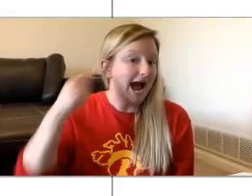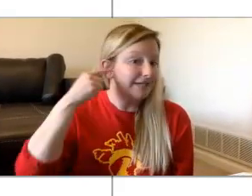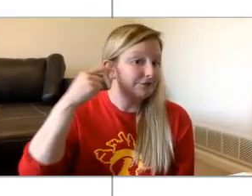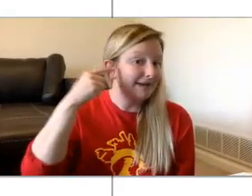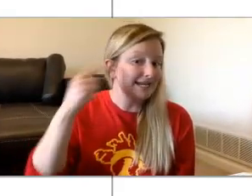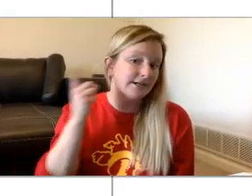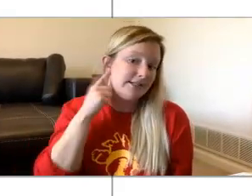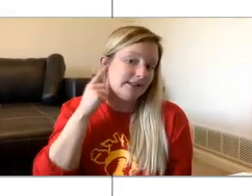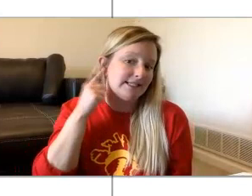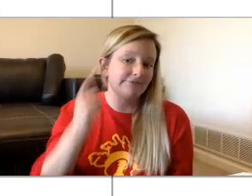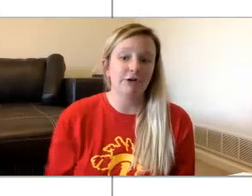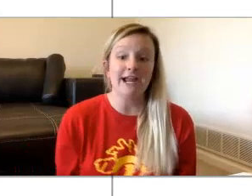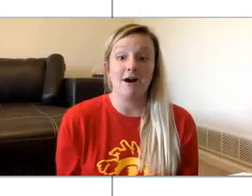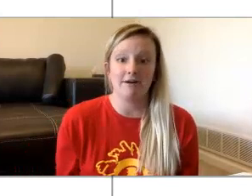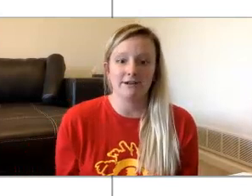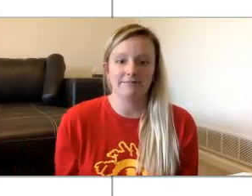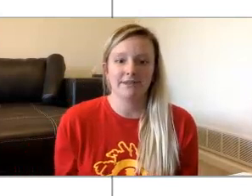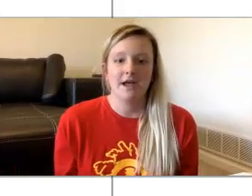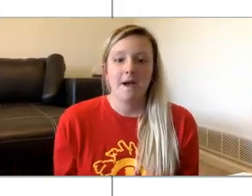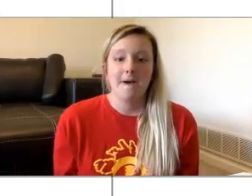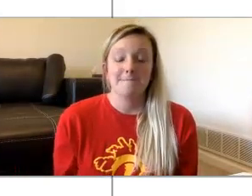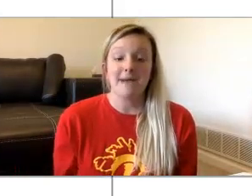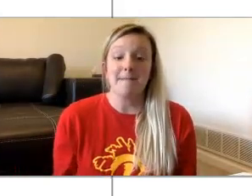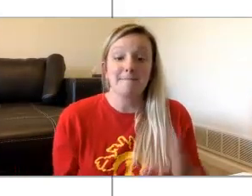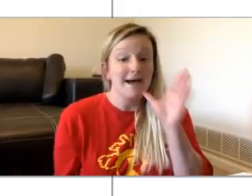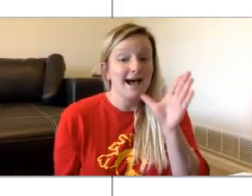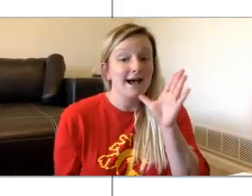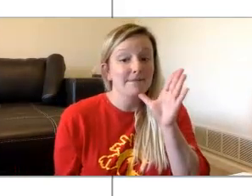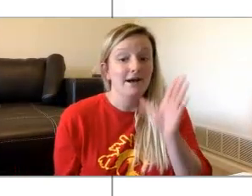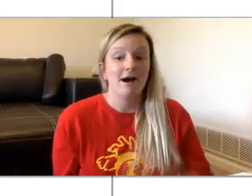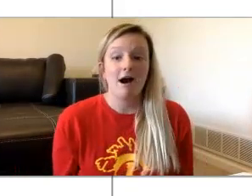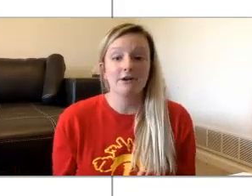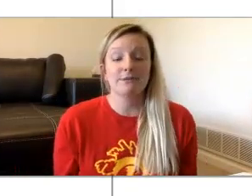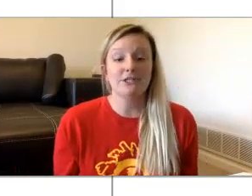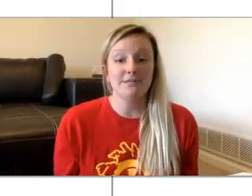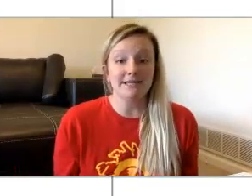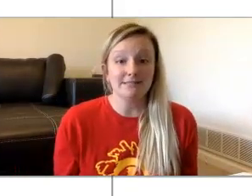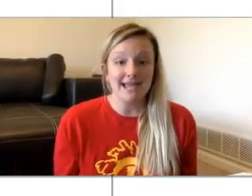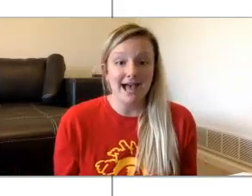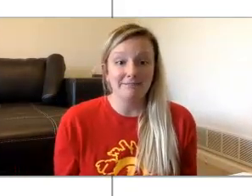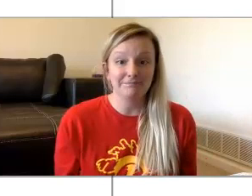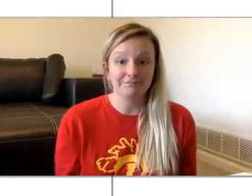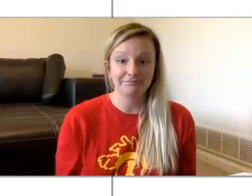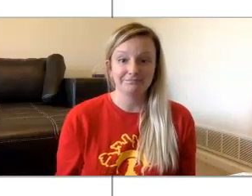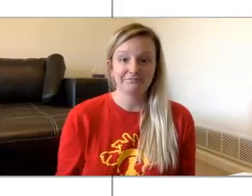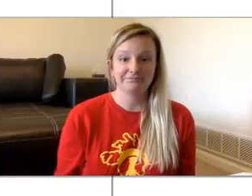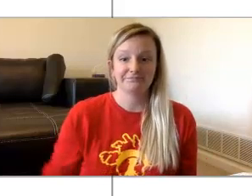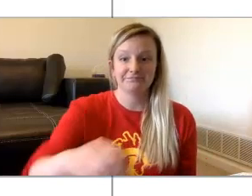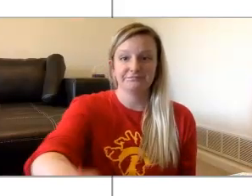I use my ear to listen for a honk. My mom honks when she picks me up.